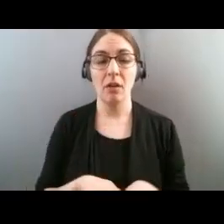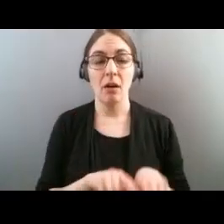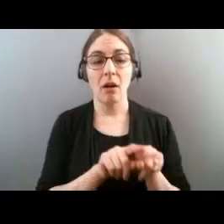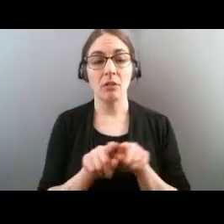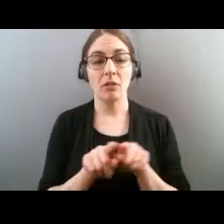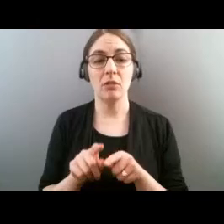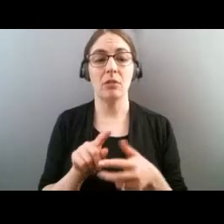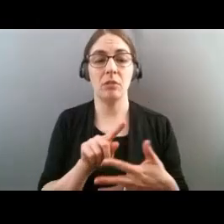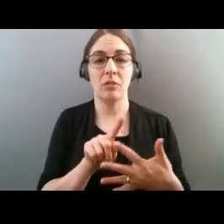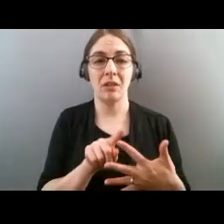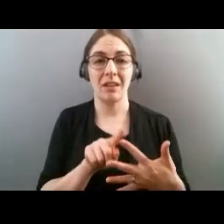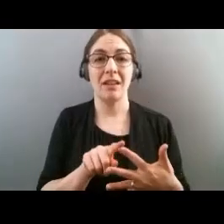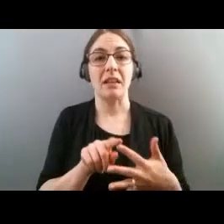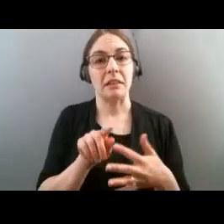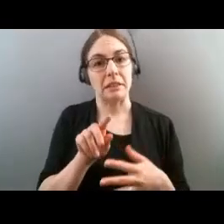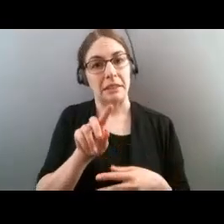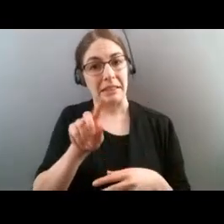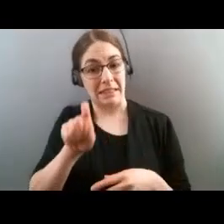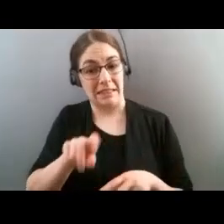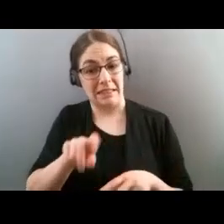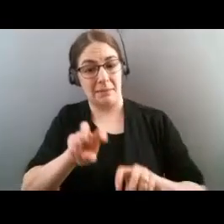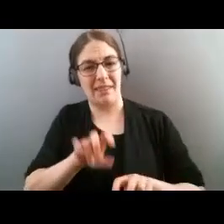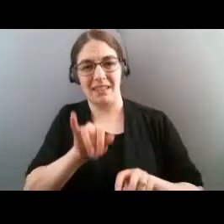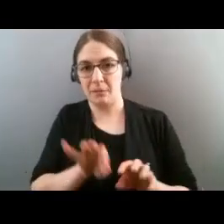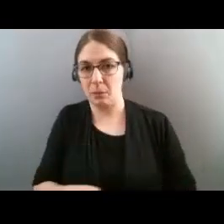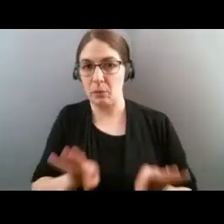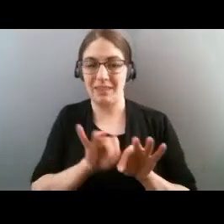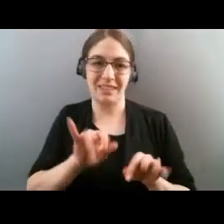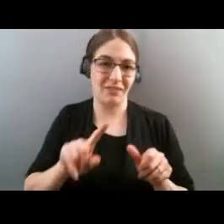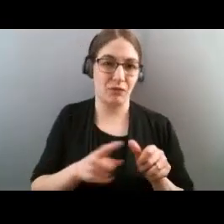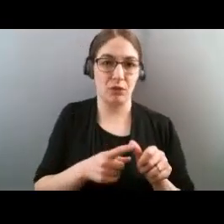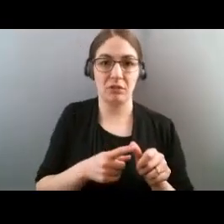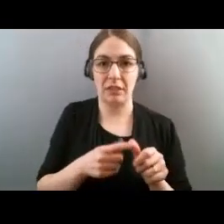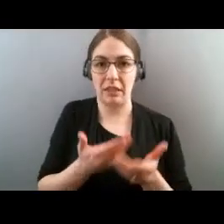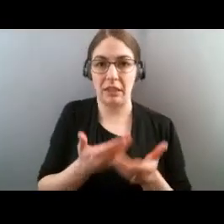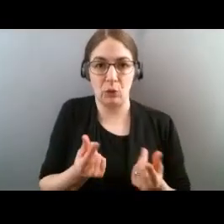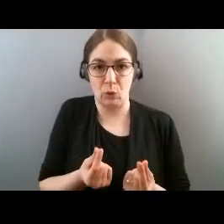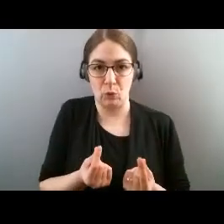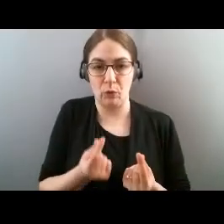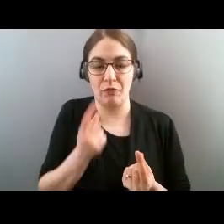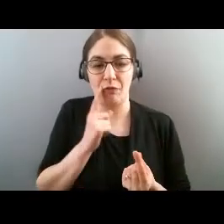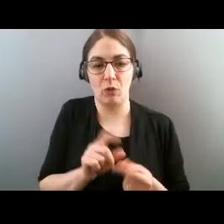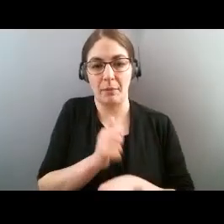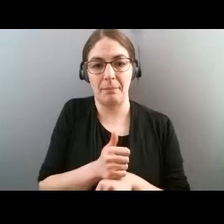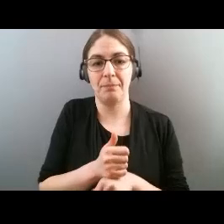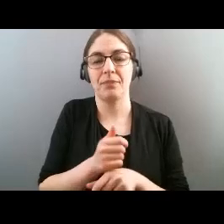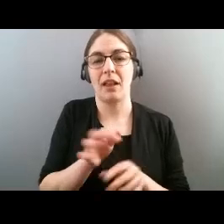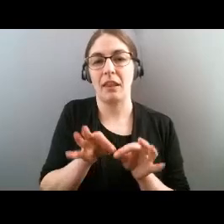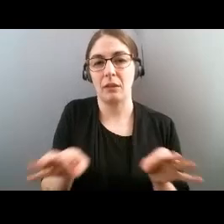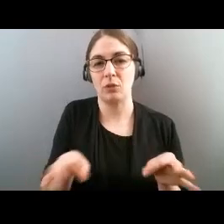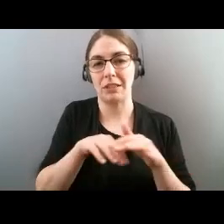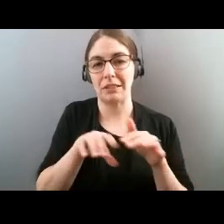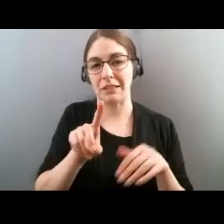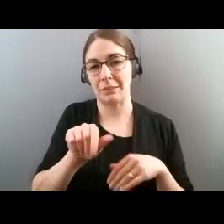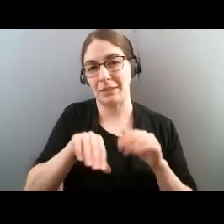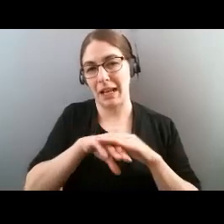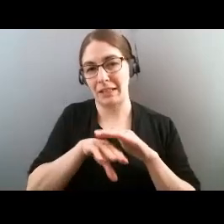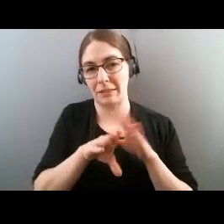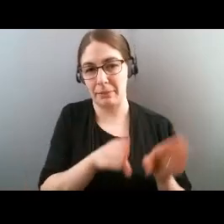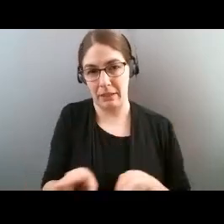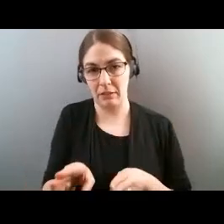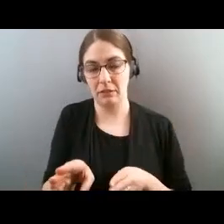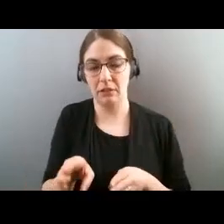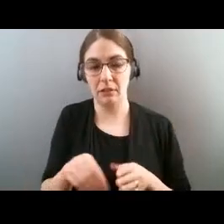needs assessment. That's the very first step to take when implementing a language and disability access plan.